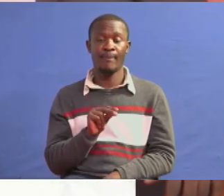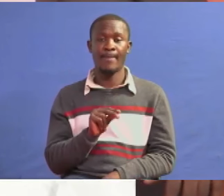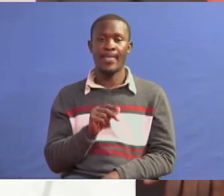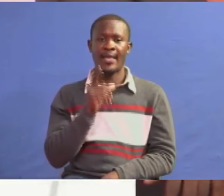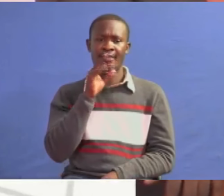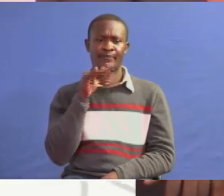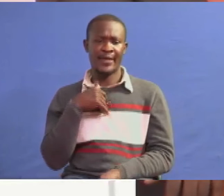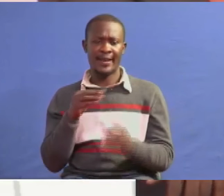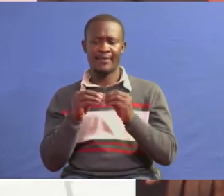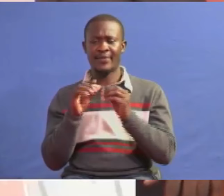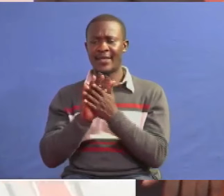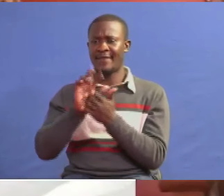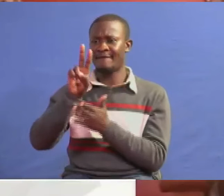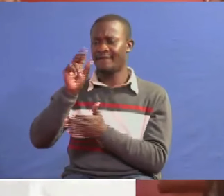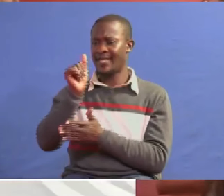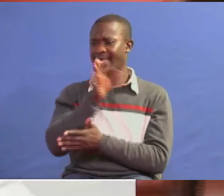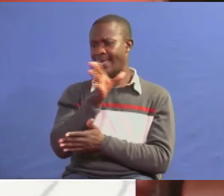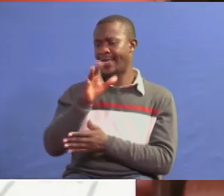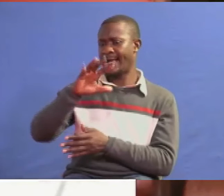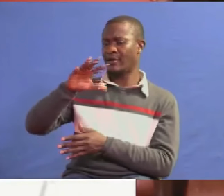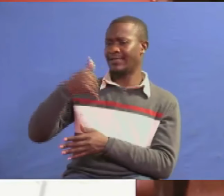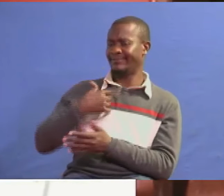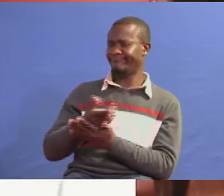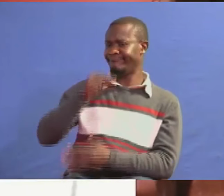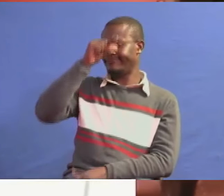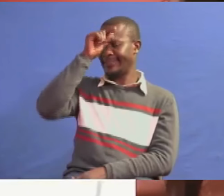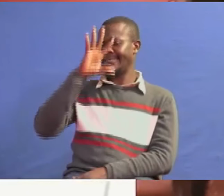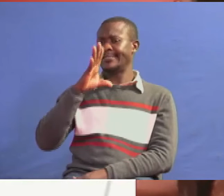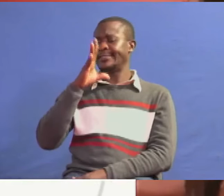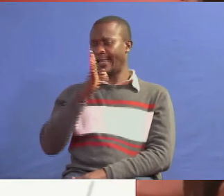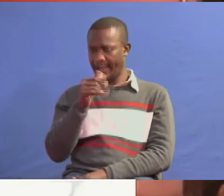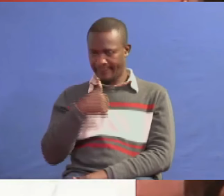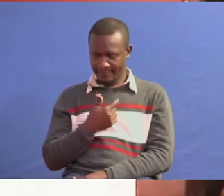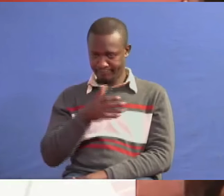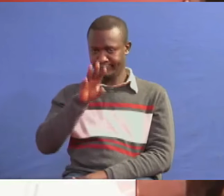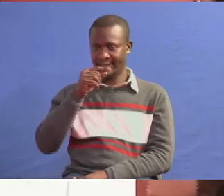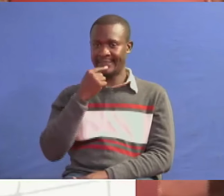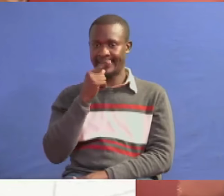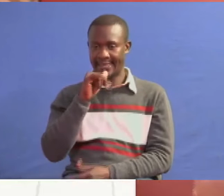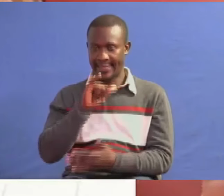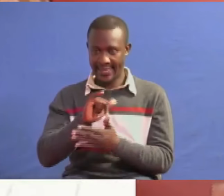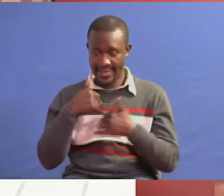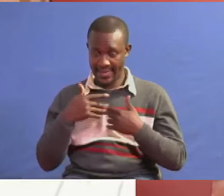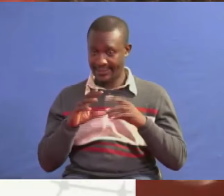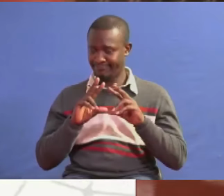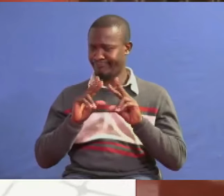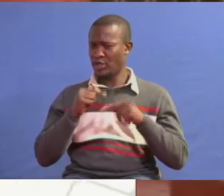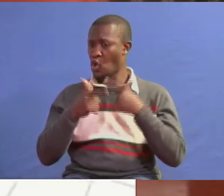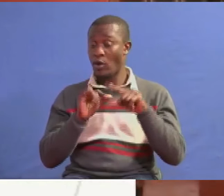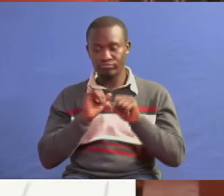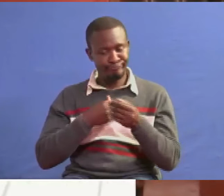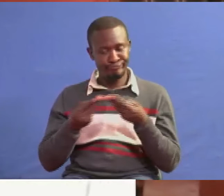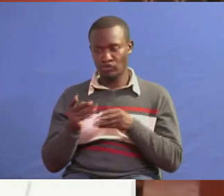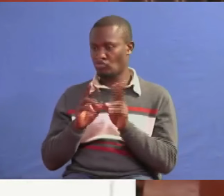Speaking in a meeting in Vihiga County, the government deputy spokesperson Mwanaisha Chizuga said that it is not going to be a business